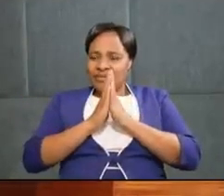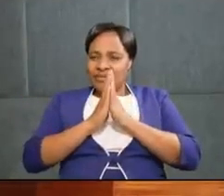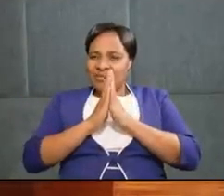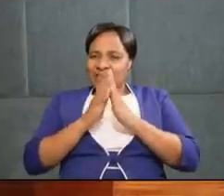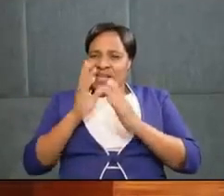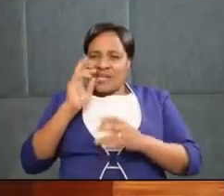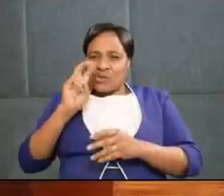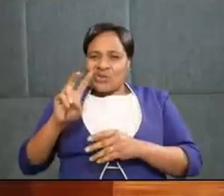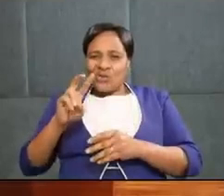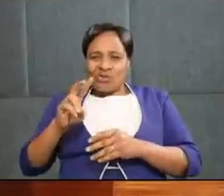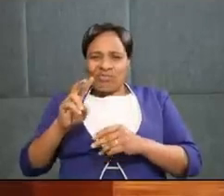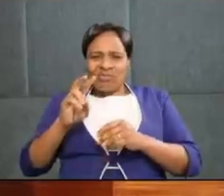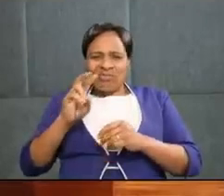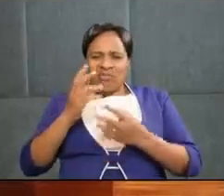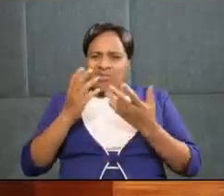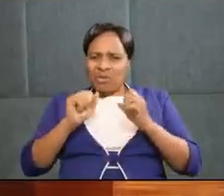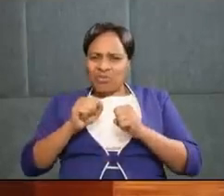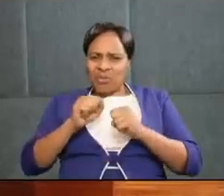I saw a vision.